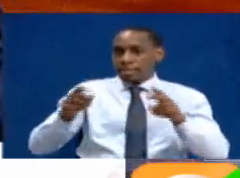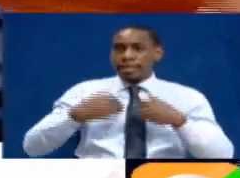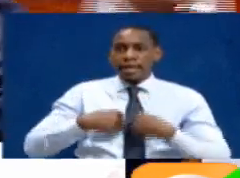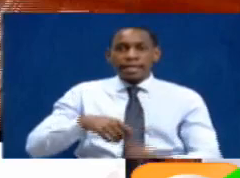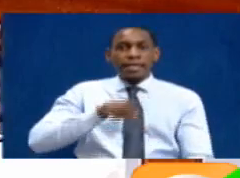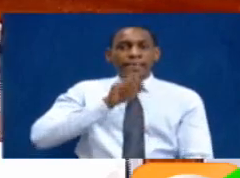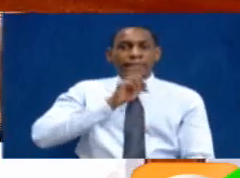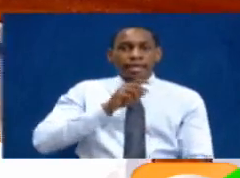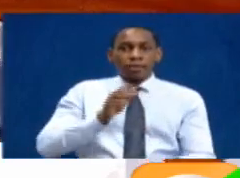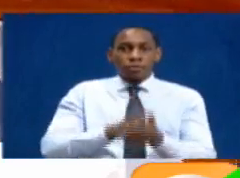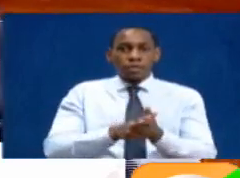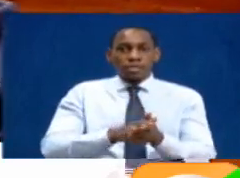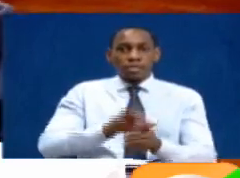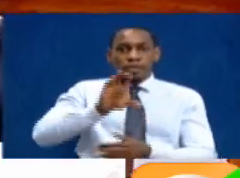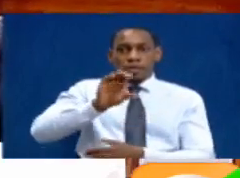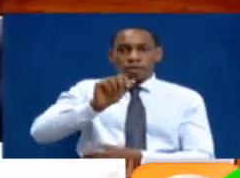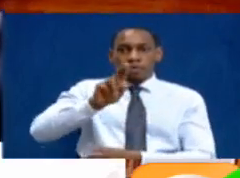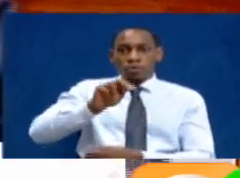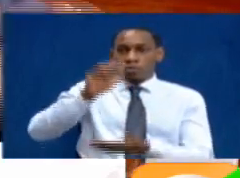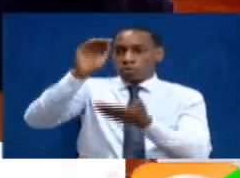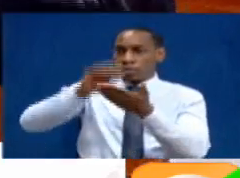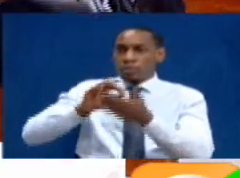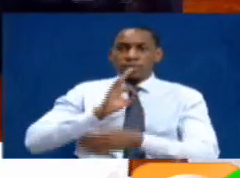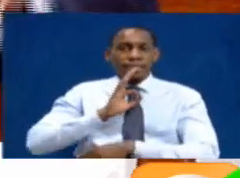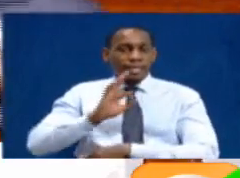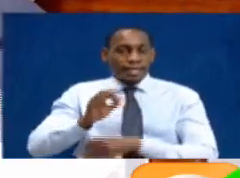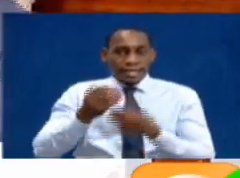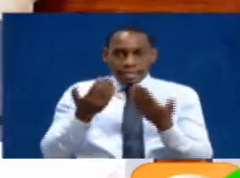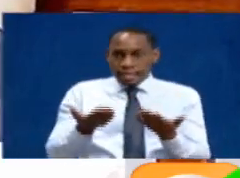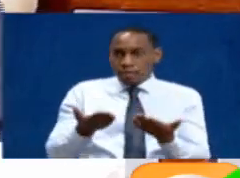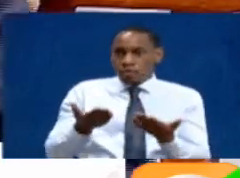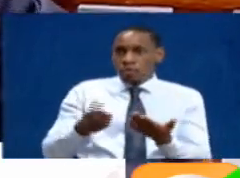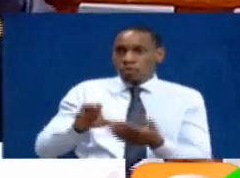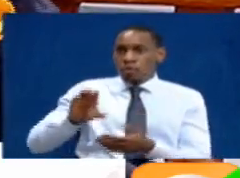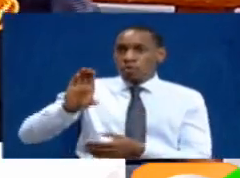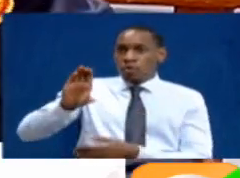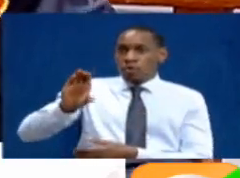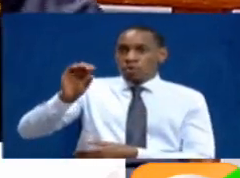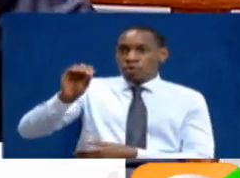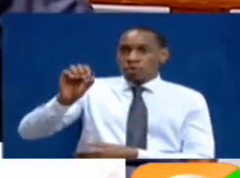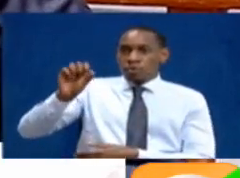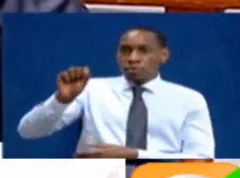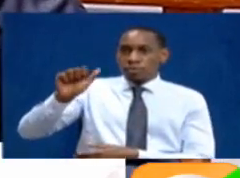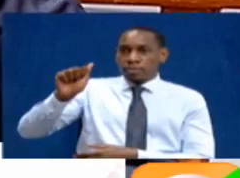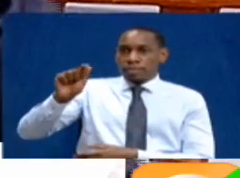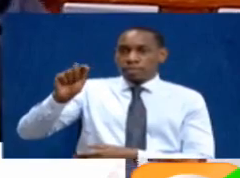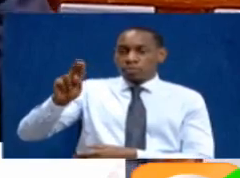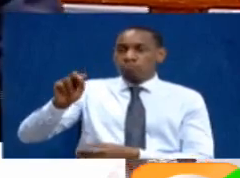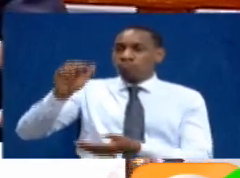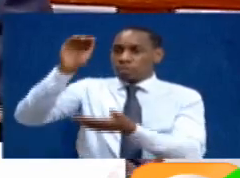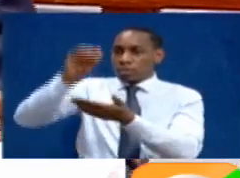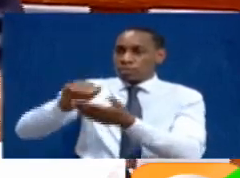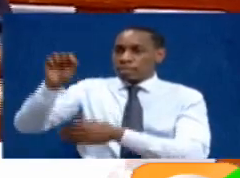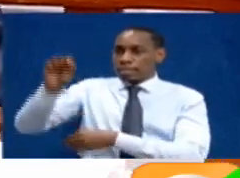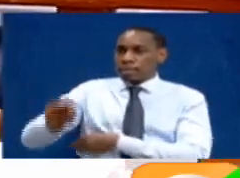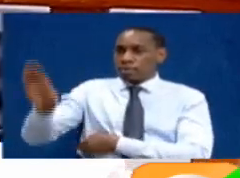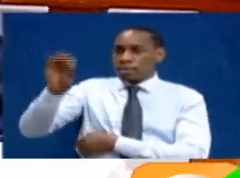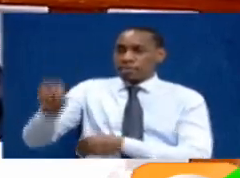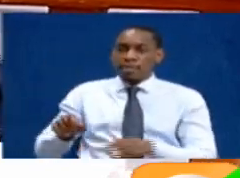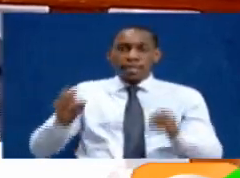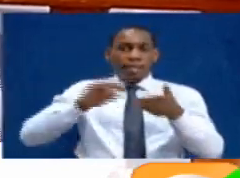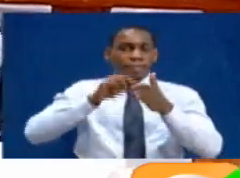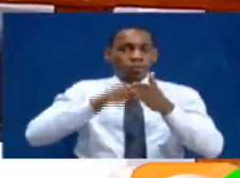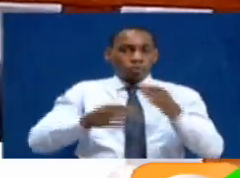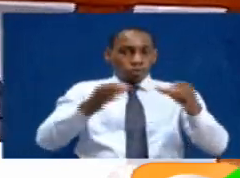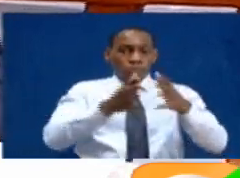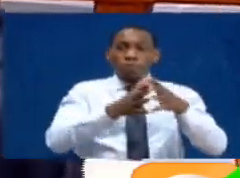had Kanu in Koto and so we went down to 300. Now, COSAT is also going down in South Africa. So we are still the giant